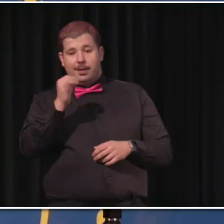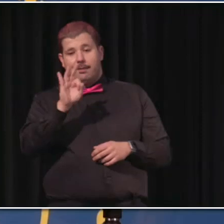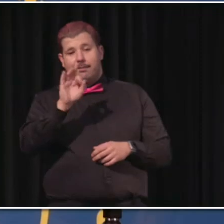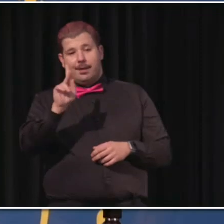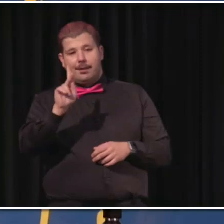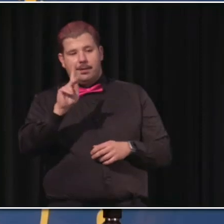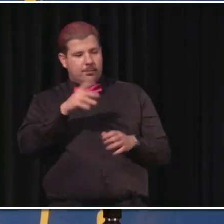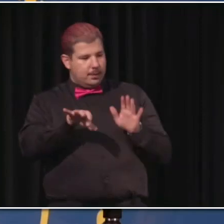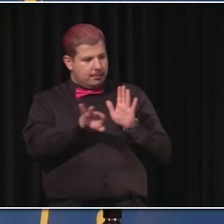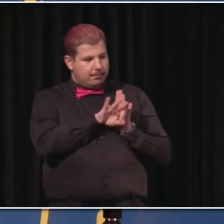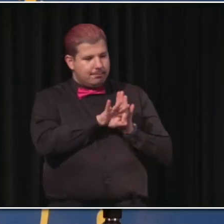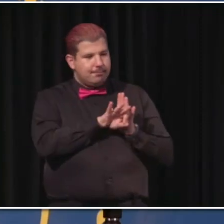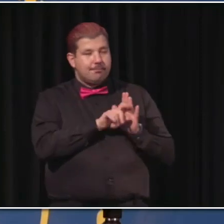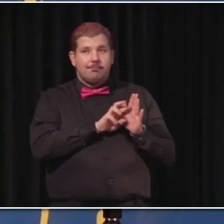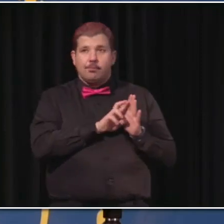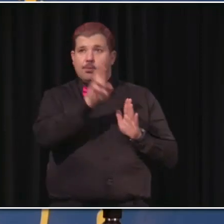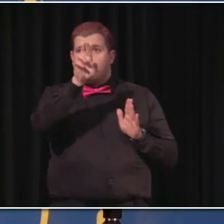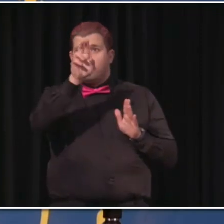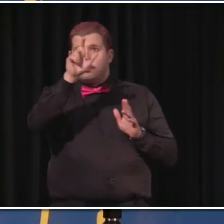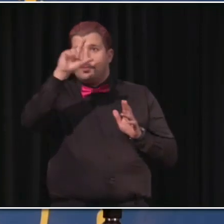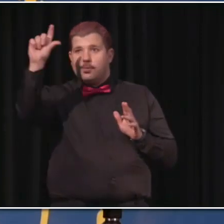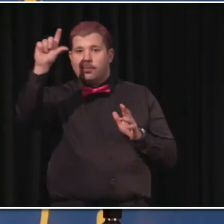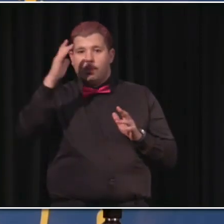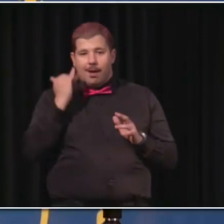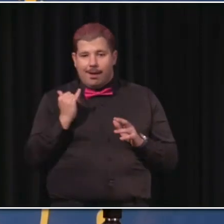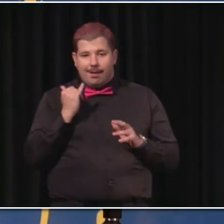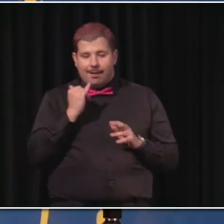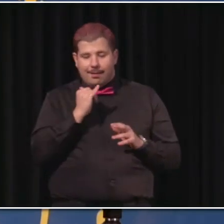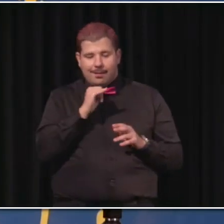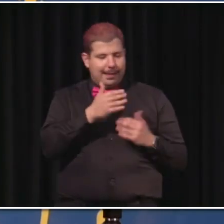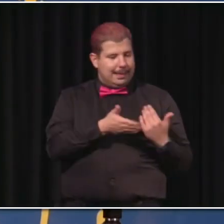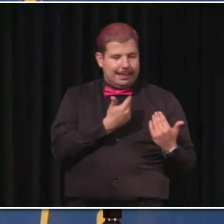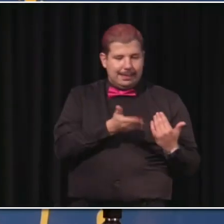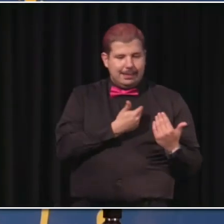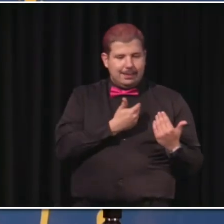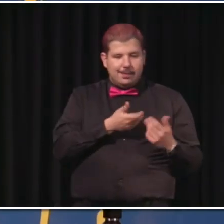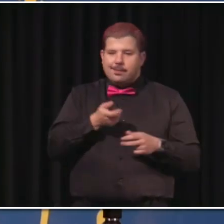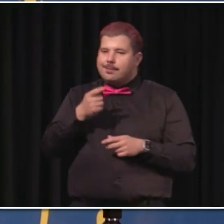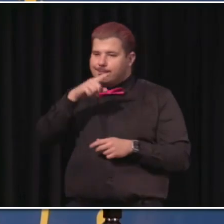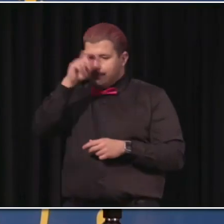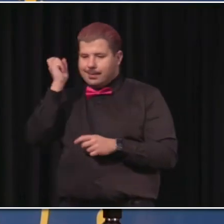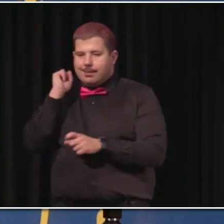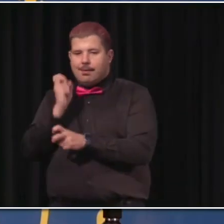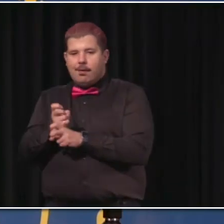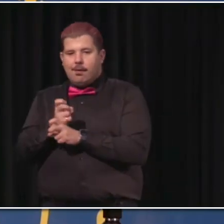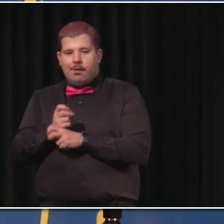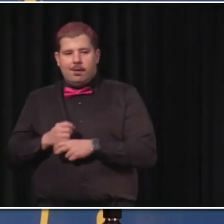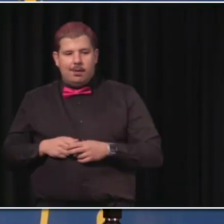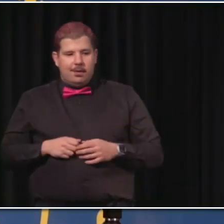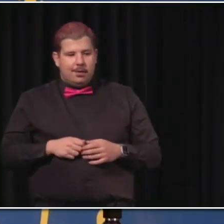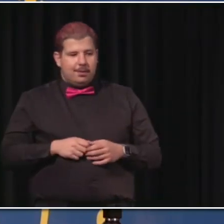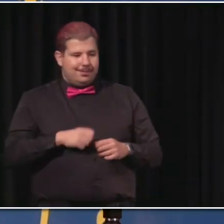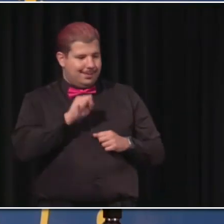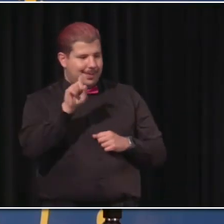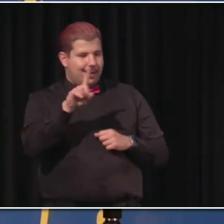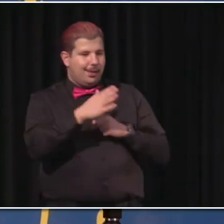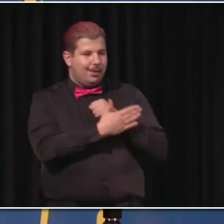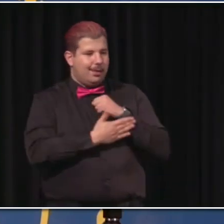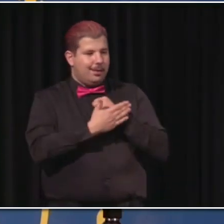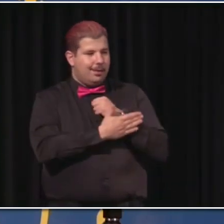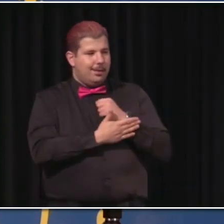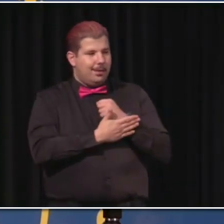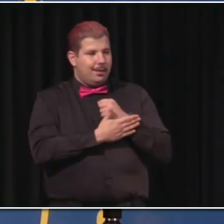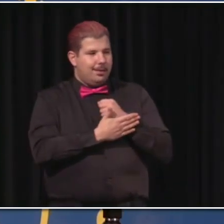the moon, not because it's easy, but because it's hard. So San Diego County,